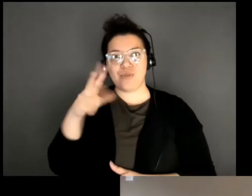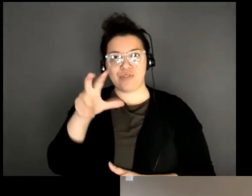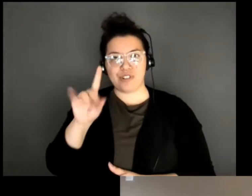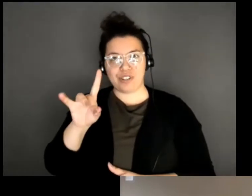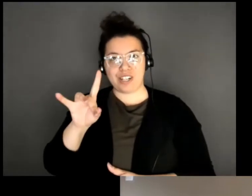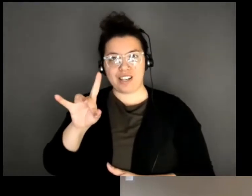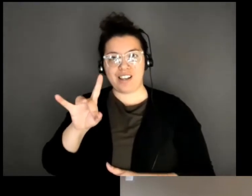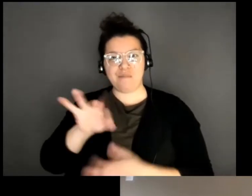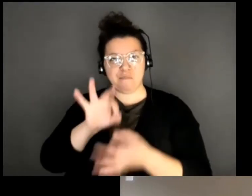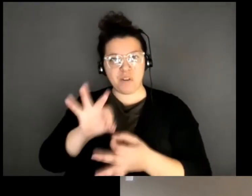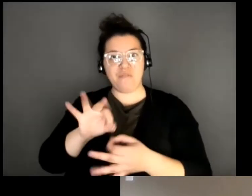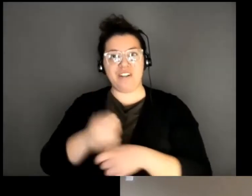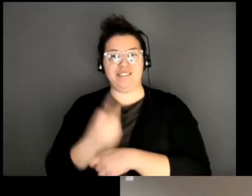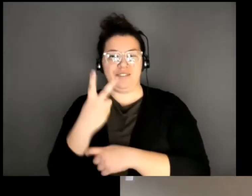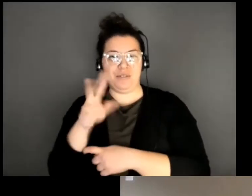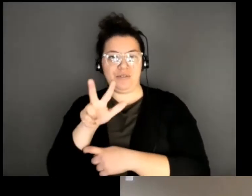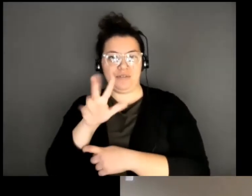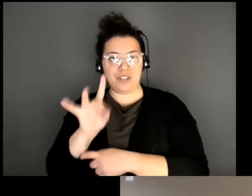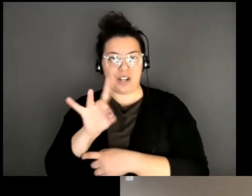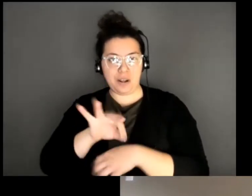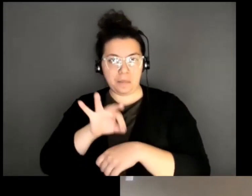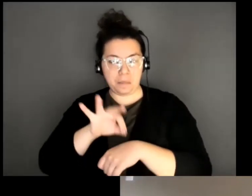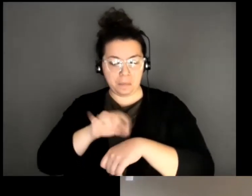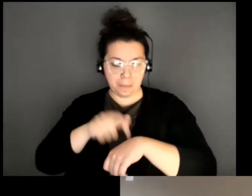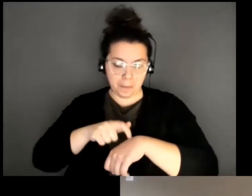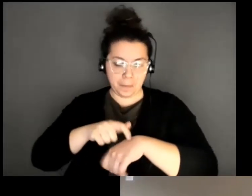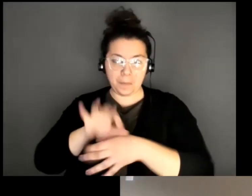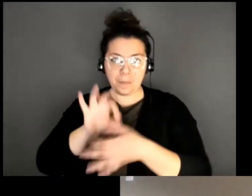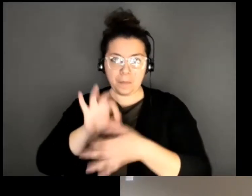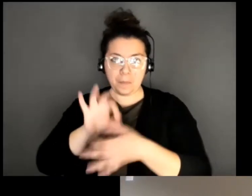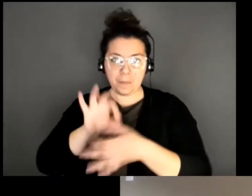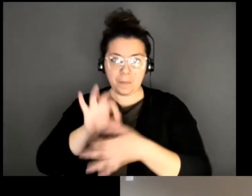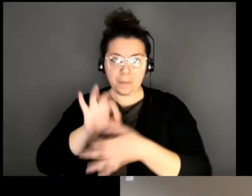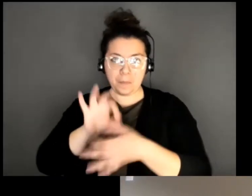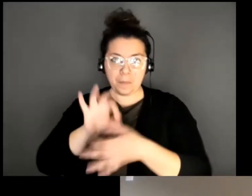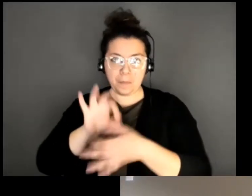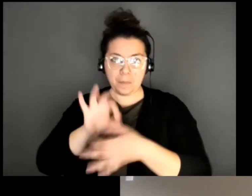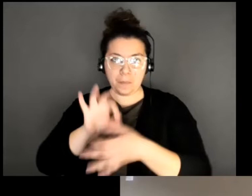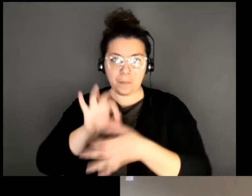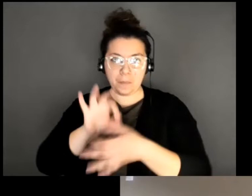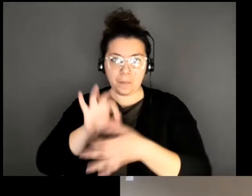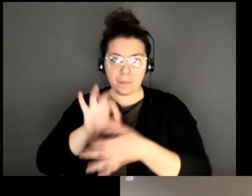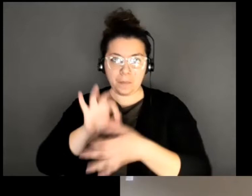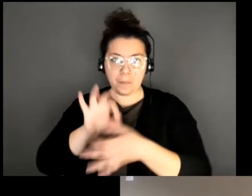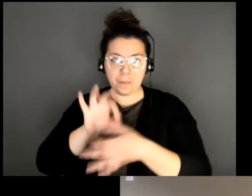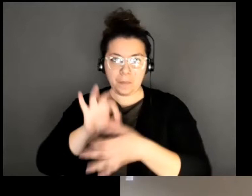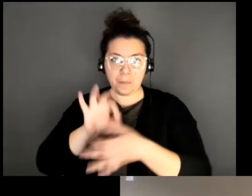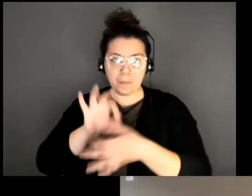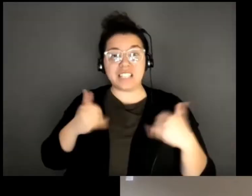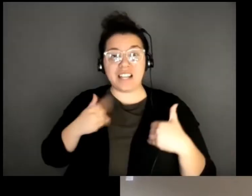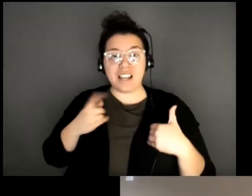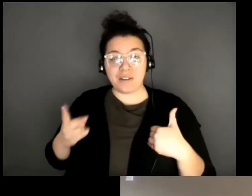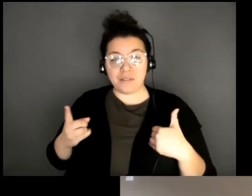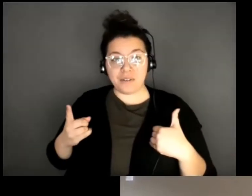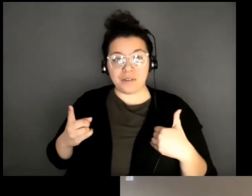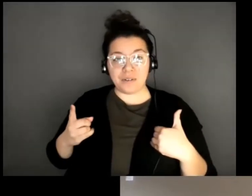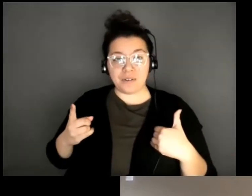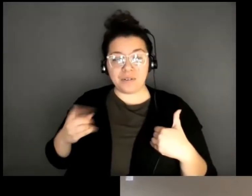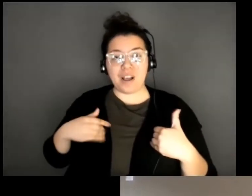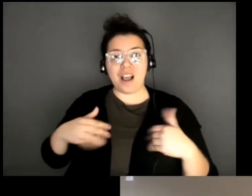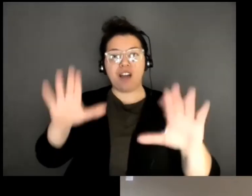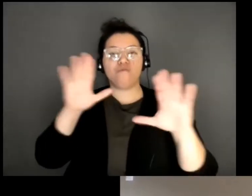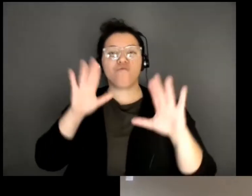Okay, so I want to welcome you in. Thrilled to have you. We have a great crowd here, almost 300 people here joining us